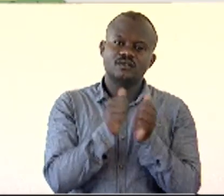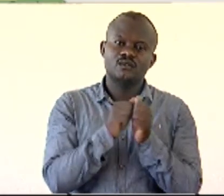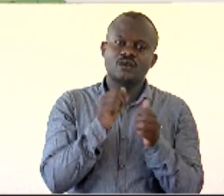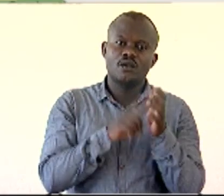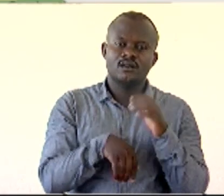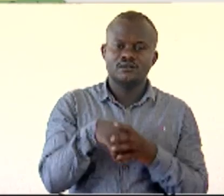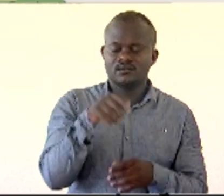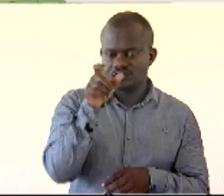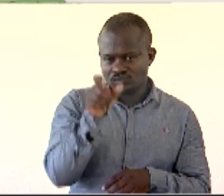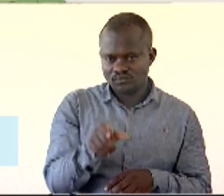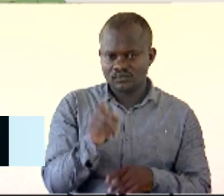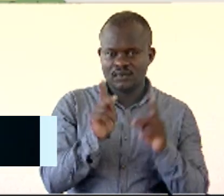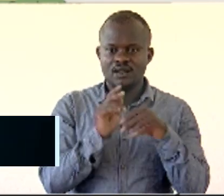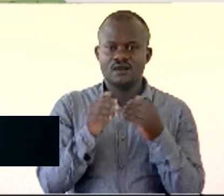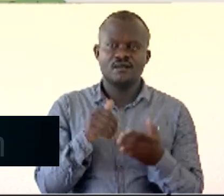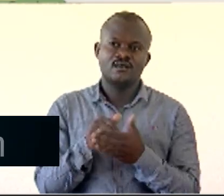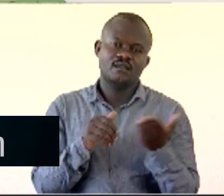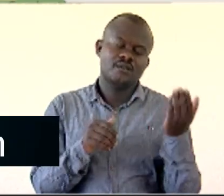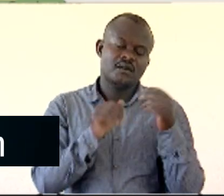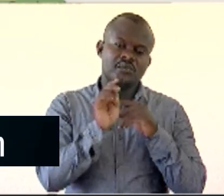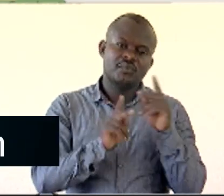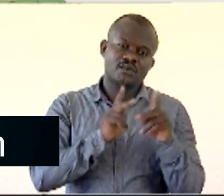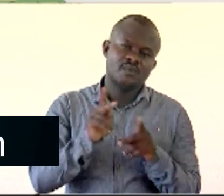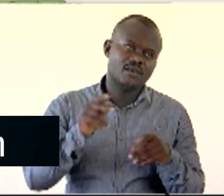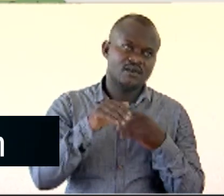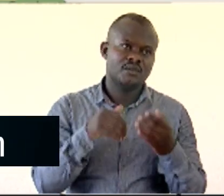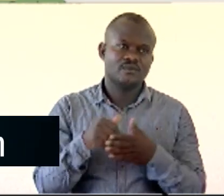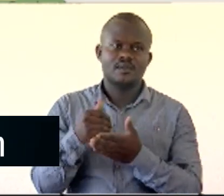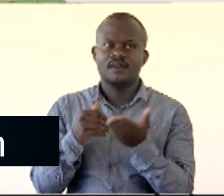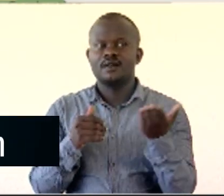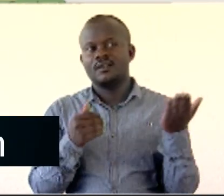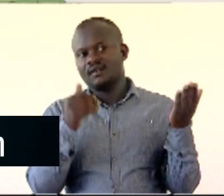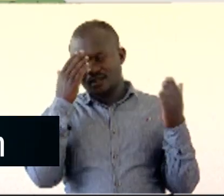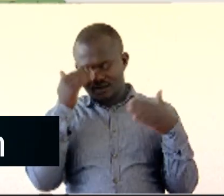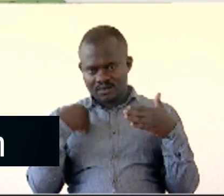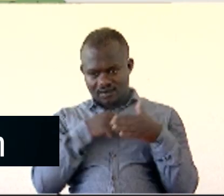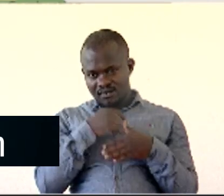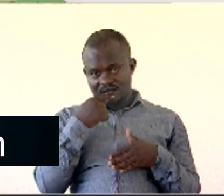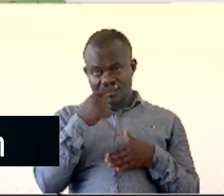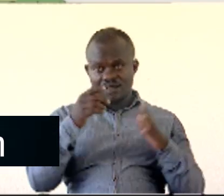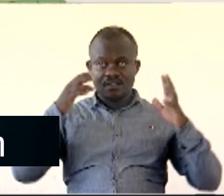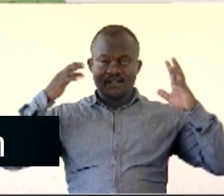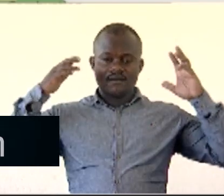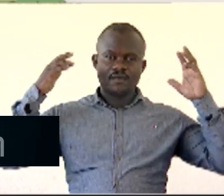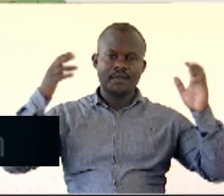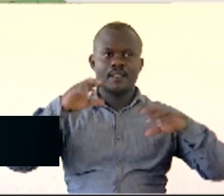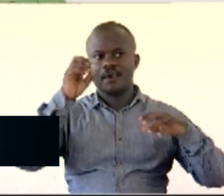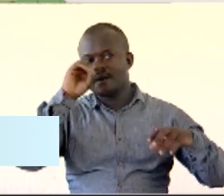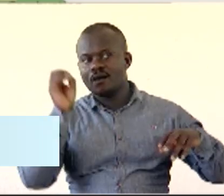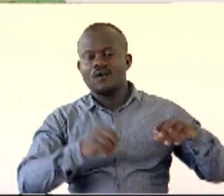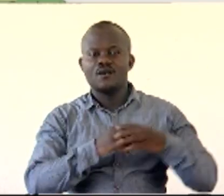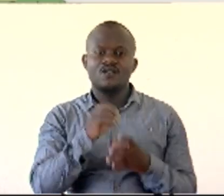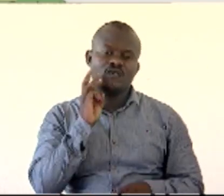human, are caused by people. That's why we say that the biggest percentage of